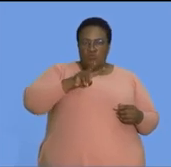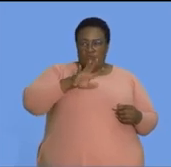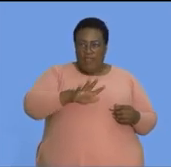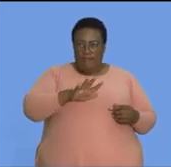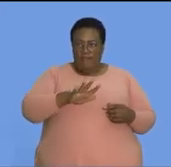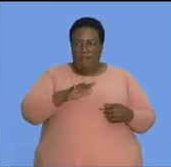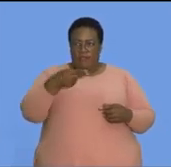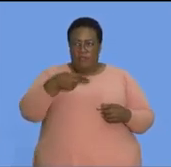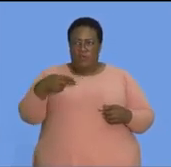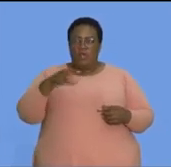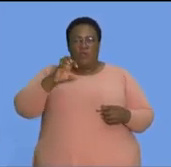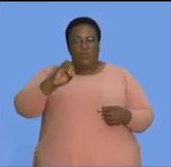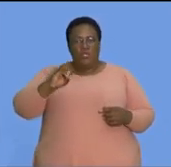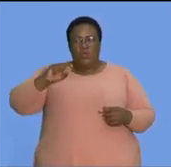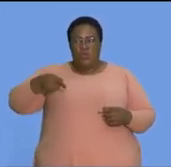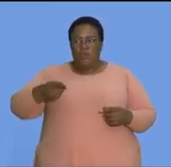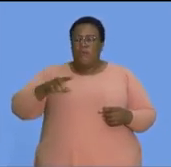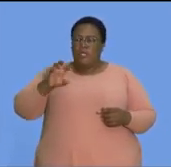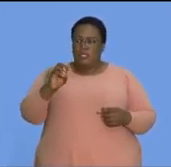0,125 is equals to